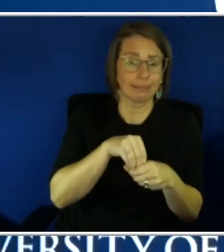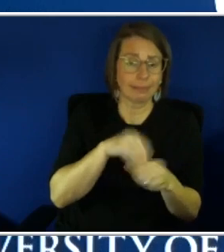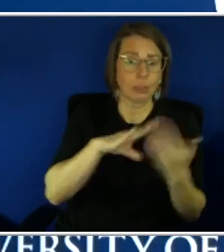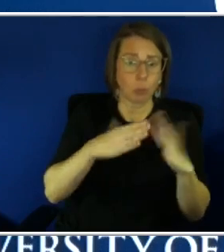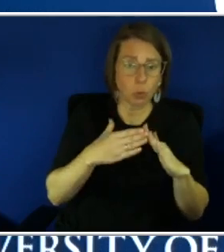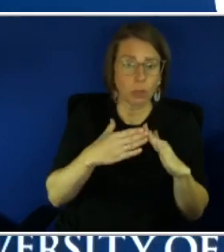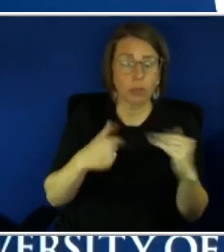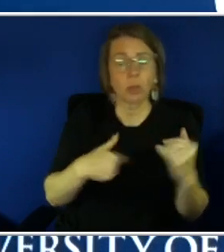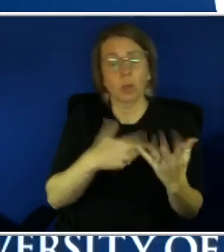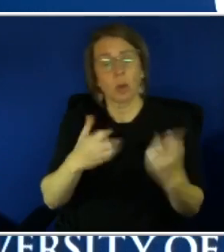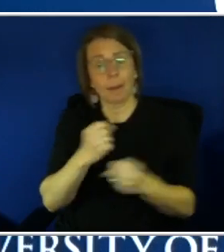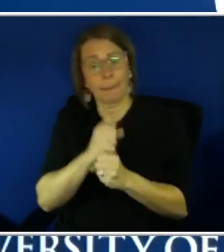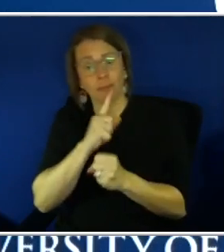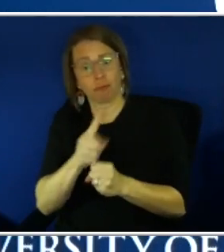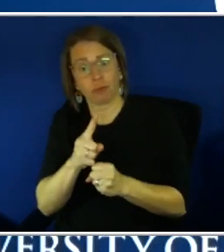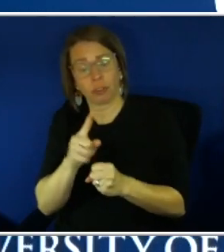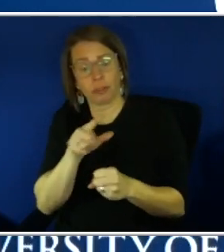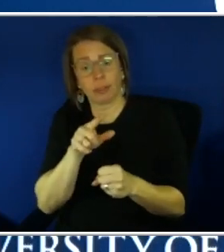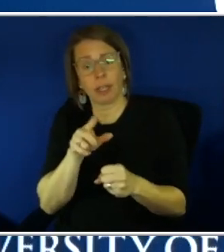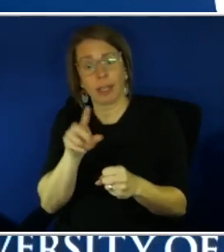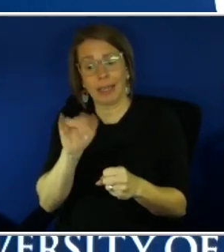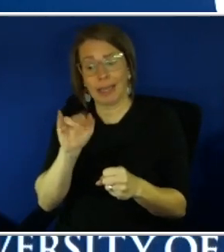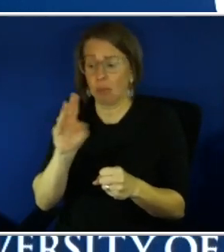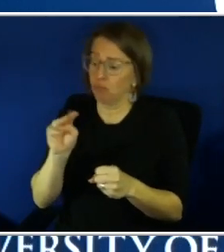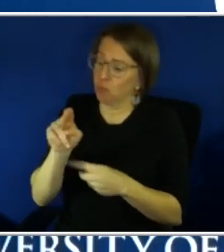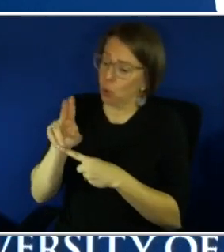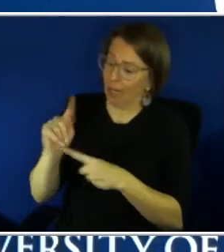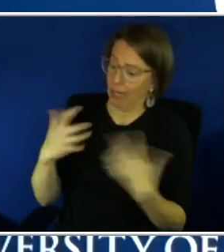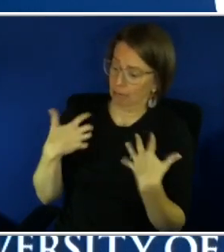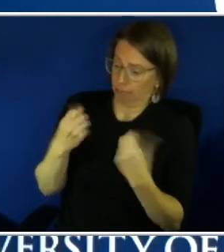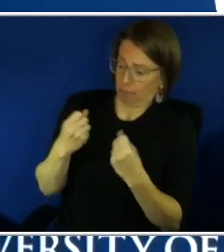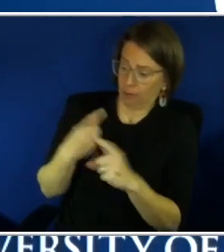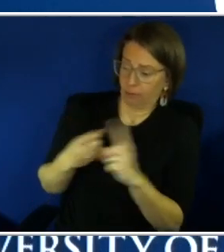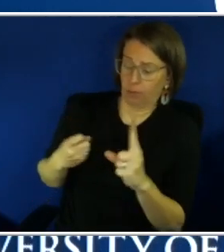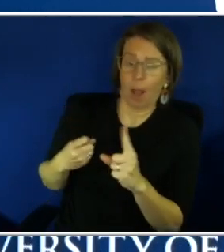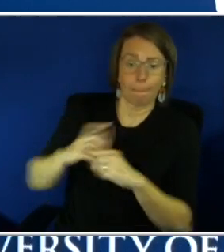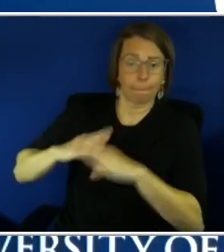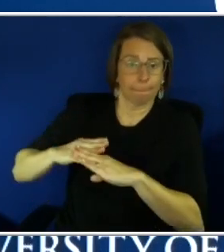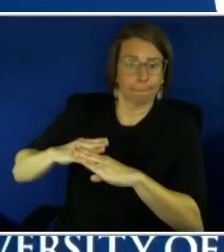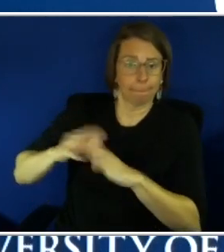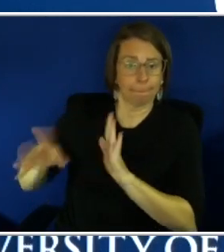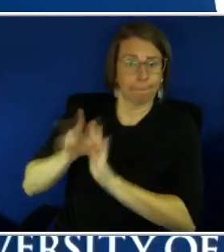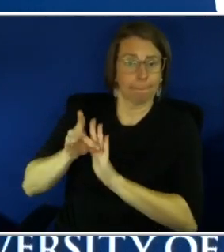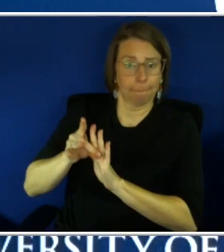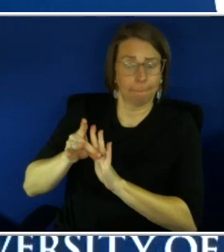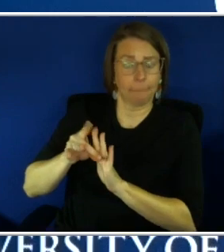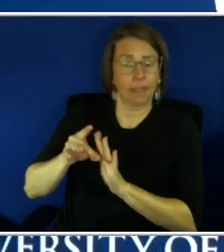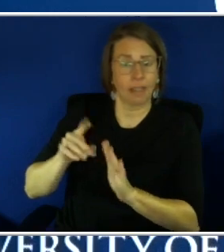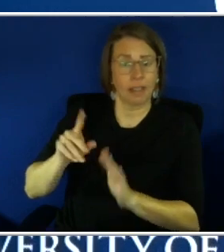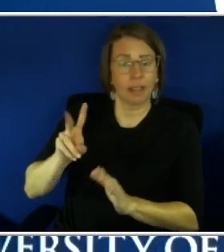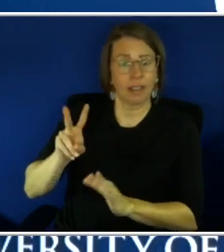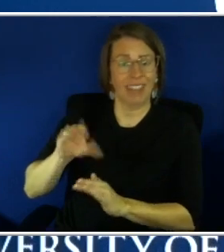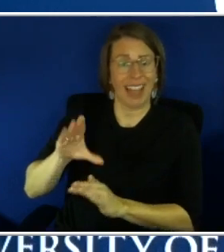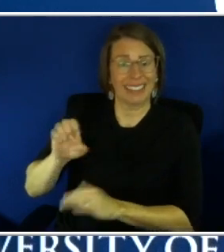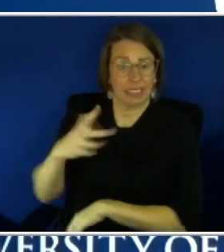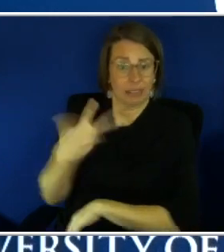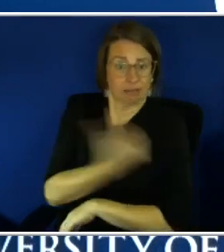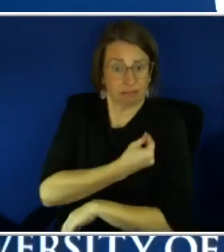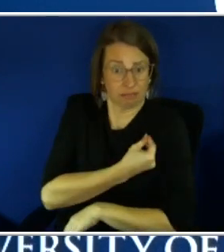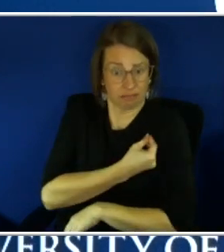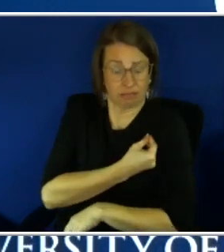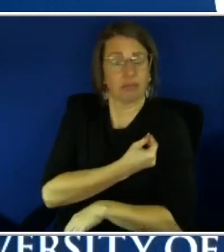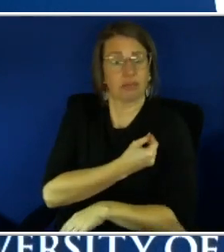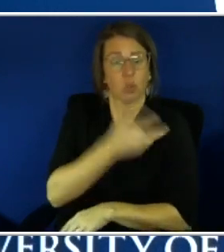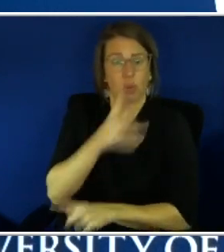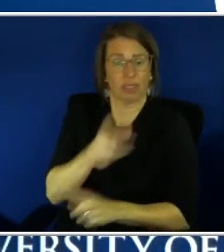make sure that you have enough immunity from the vaccine, again we're talking about influenza, that will last you through the 6 months or so